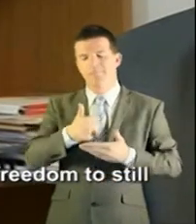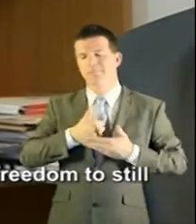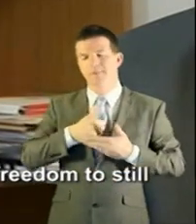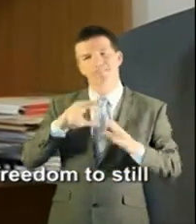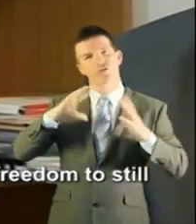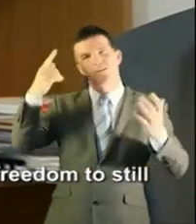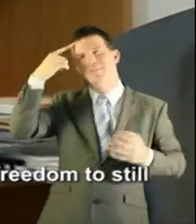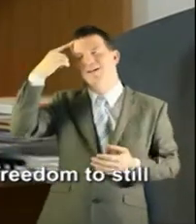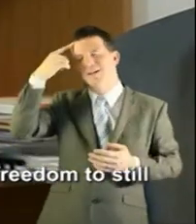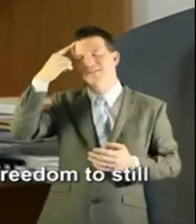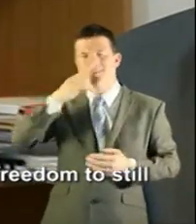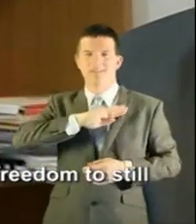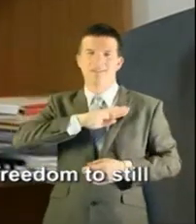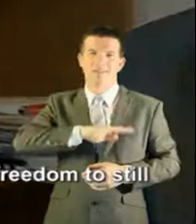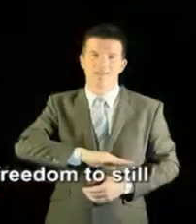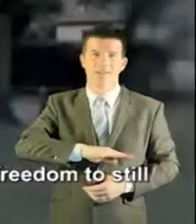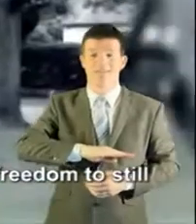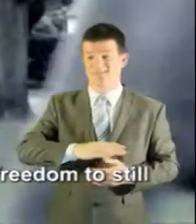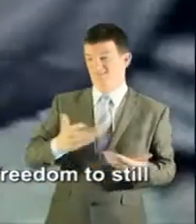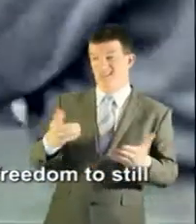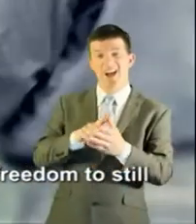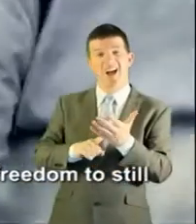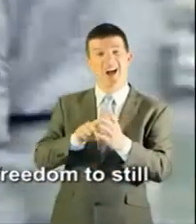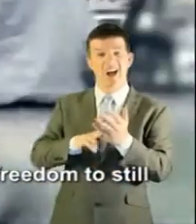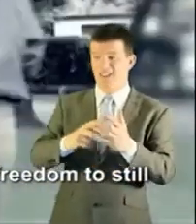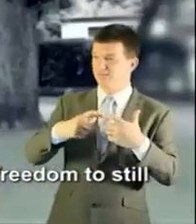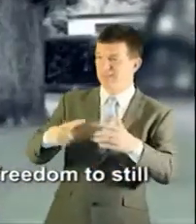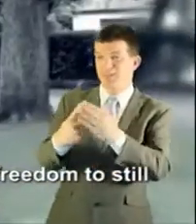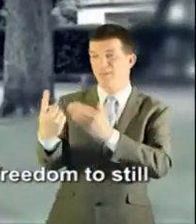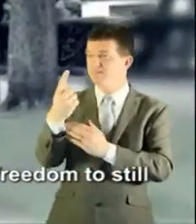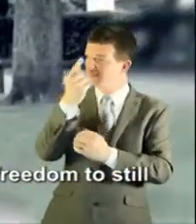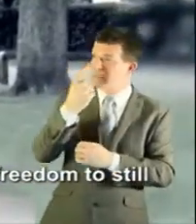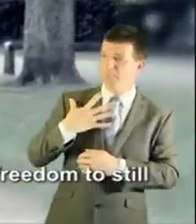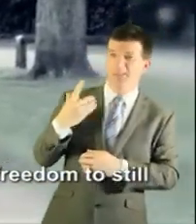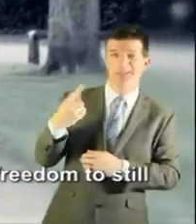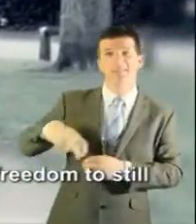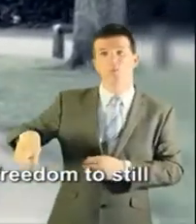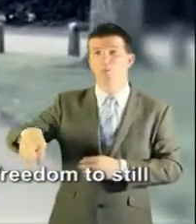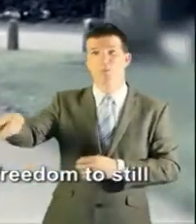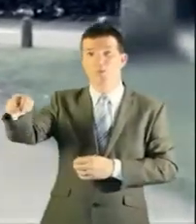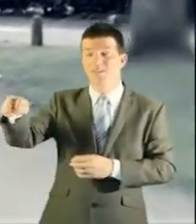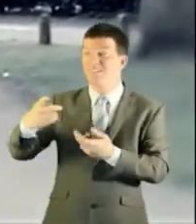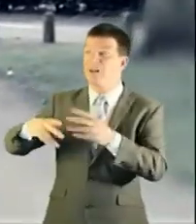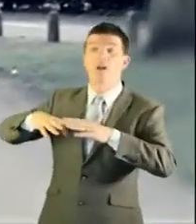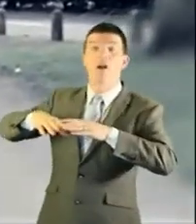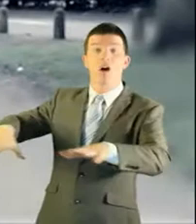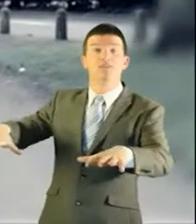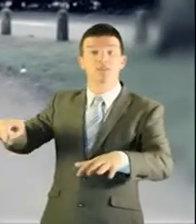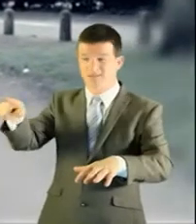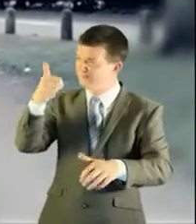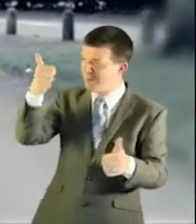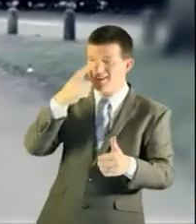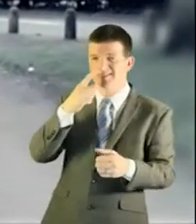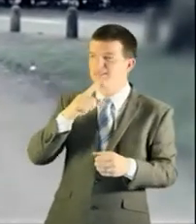freedom to still go for a walk, and we can still track him if he gets lost, and we can find him and bring him home.